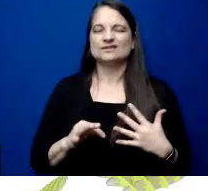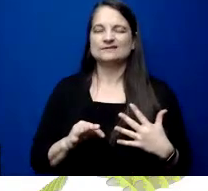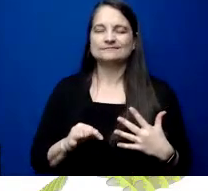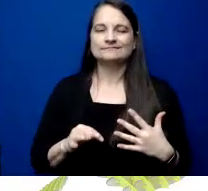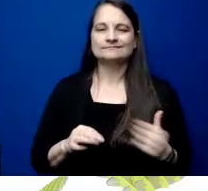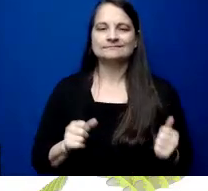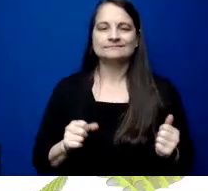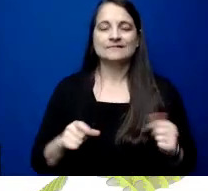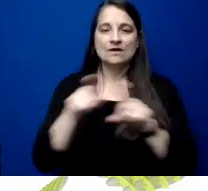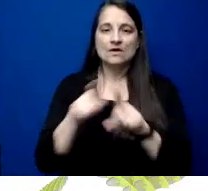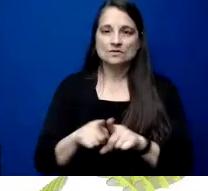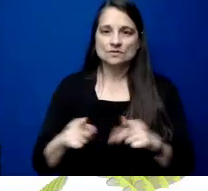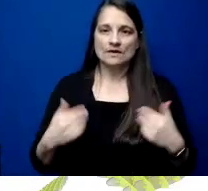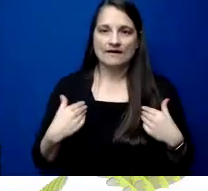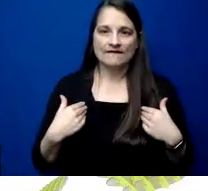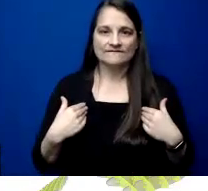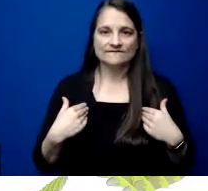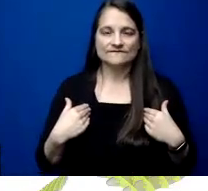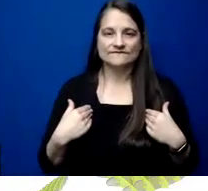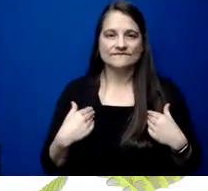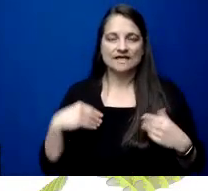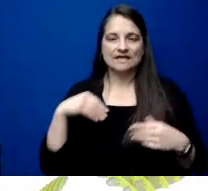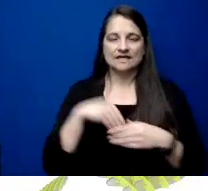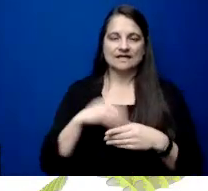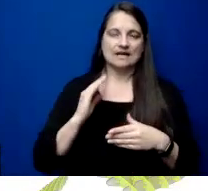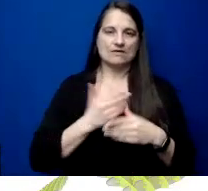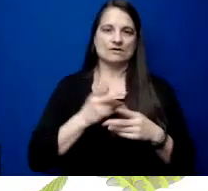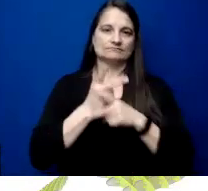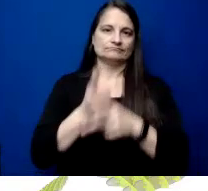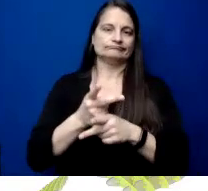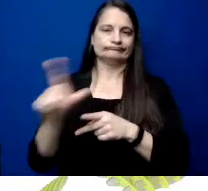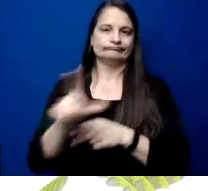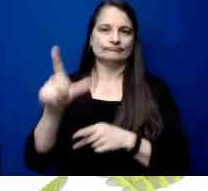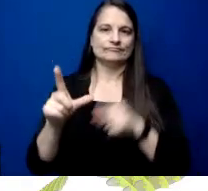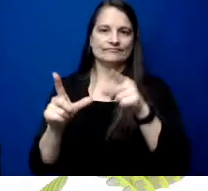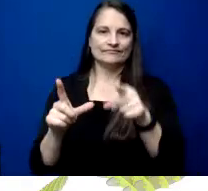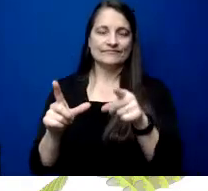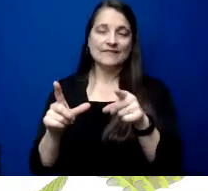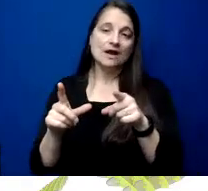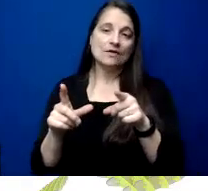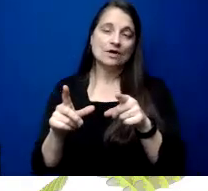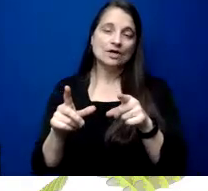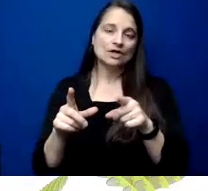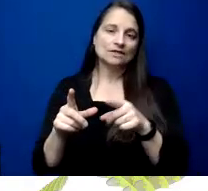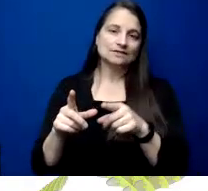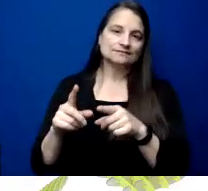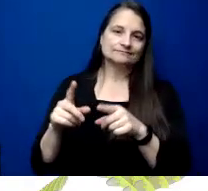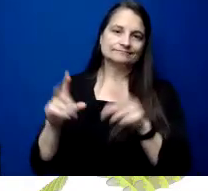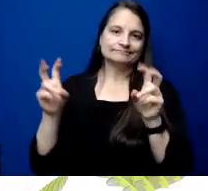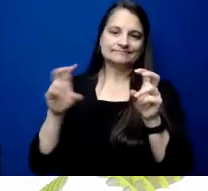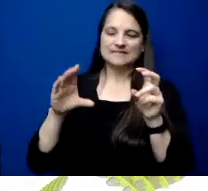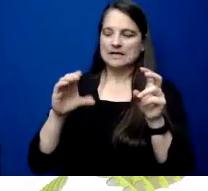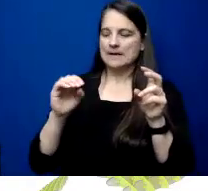also have in our lending library, a very popular item is our companion pets. These